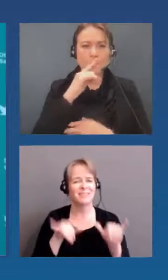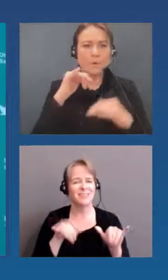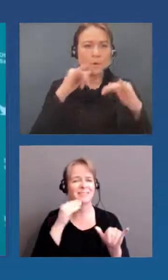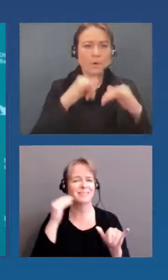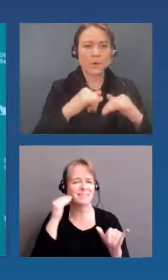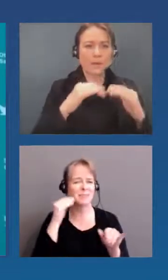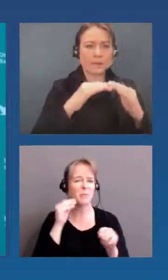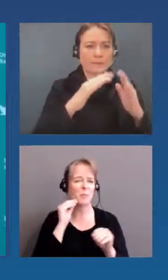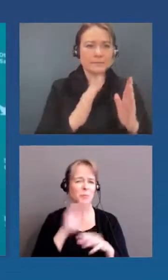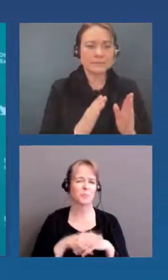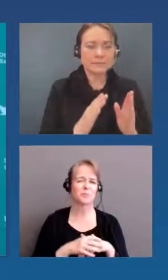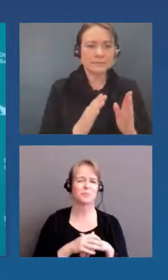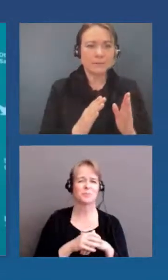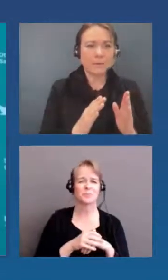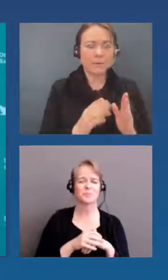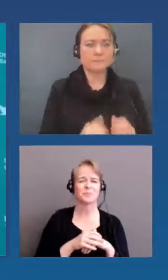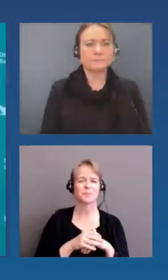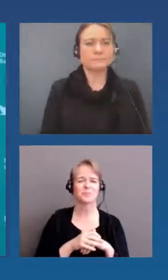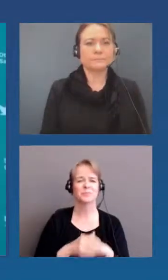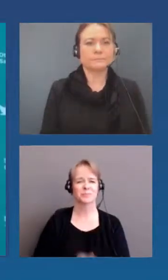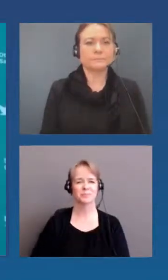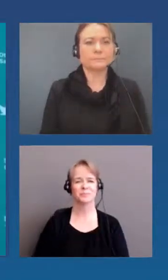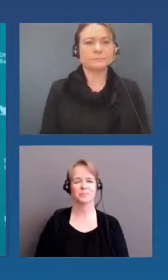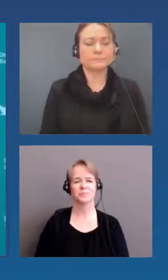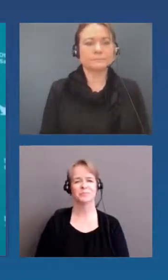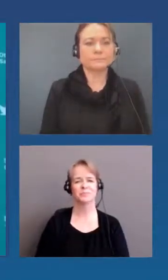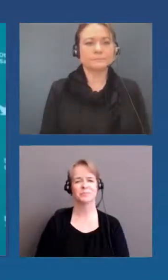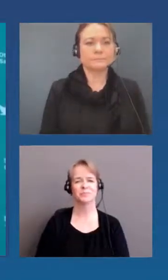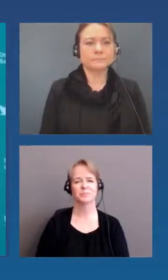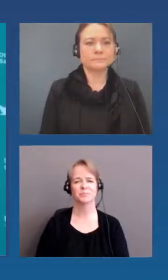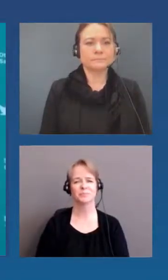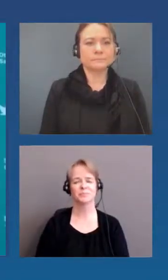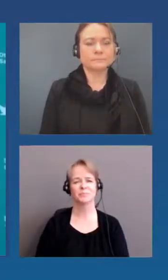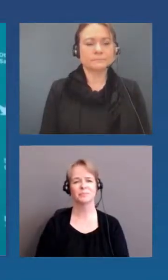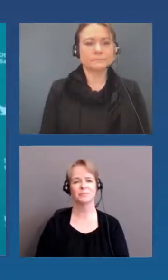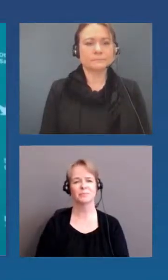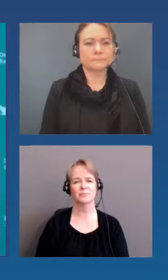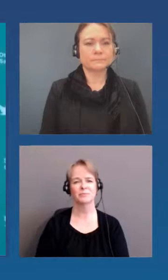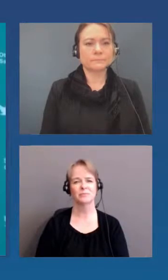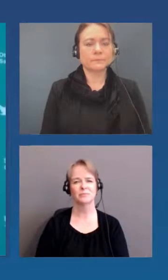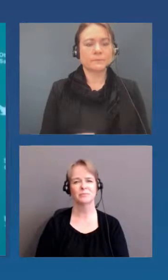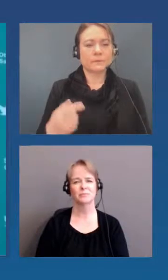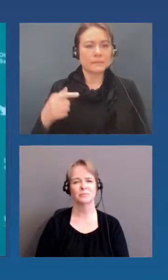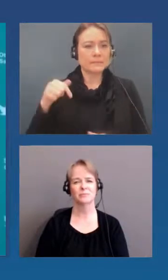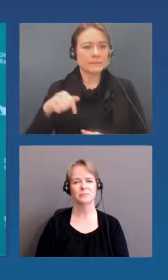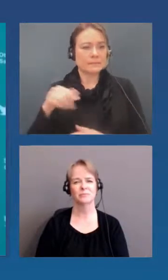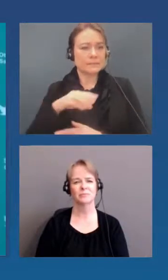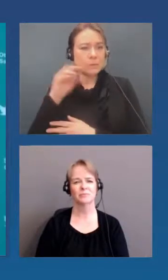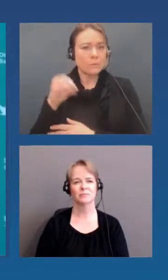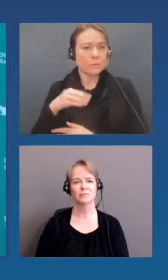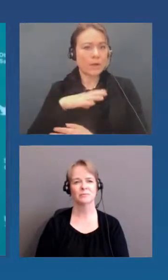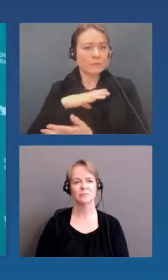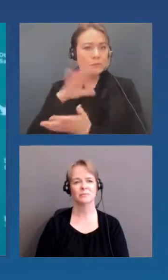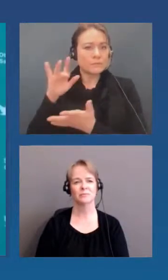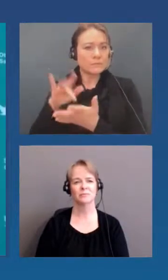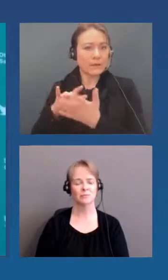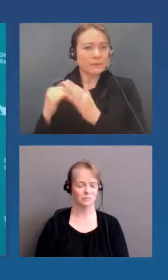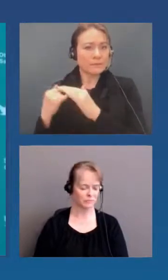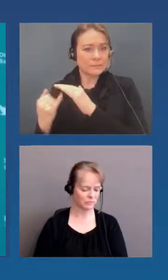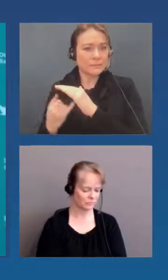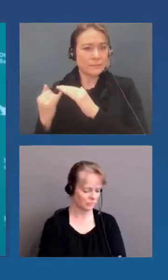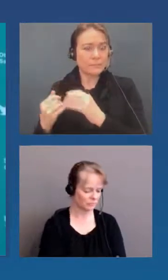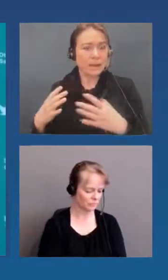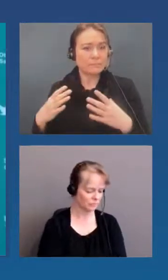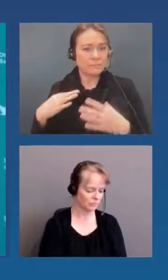isoler des autres dans votre foyer, Ottawa dispose d'un centre d'isolement